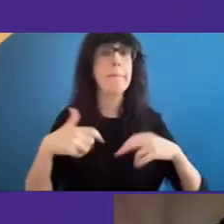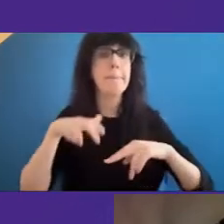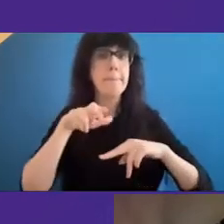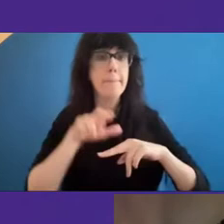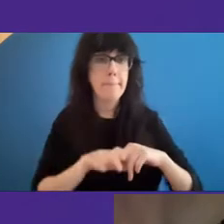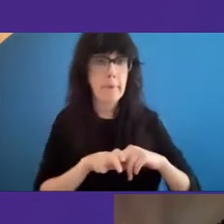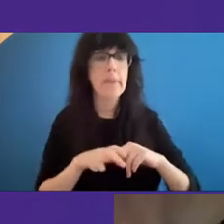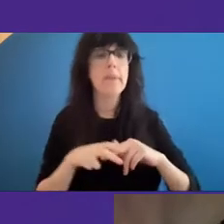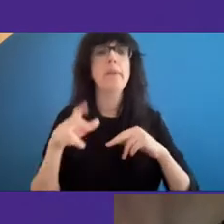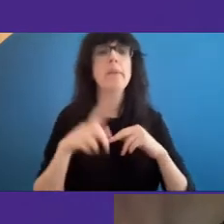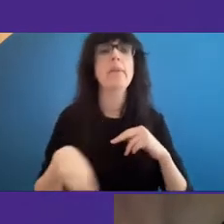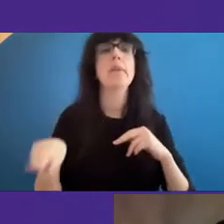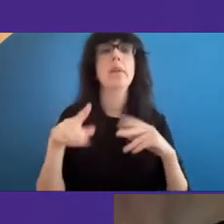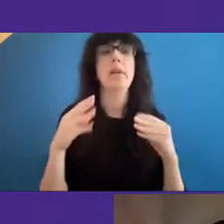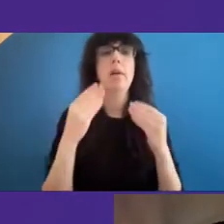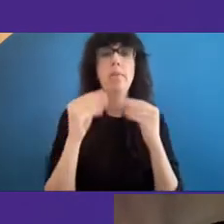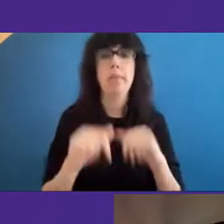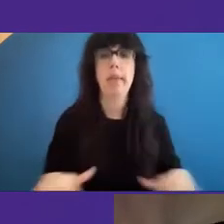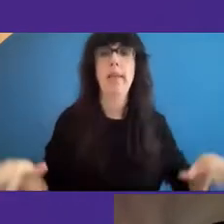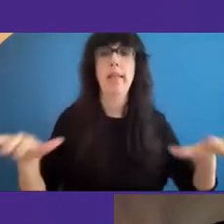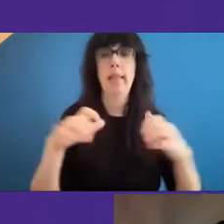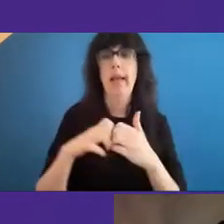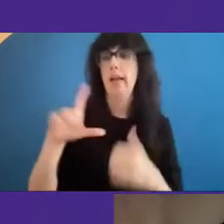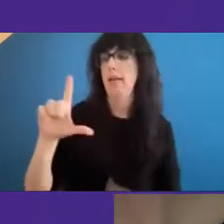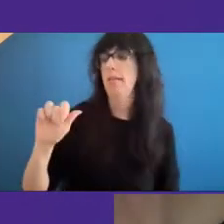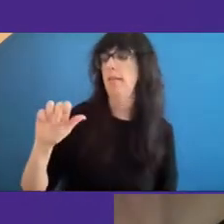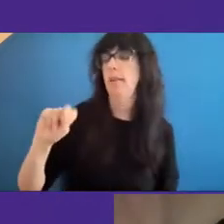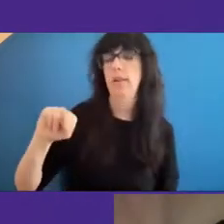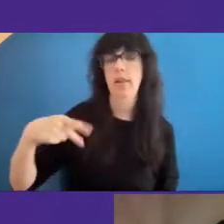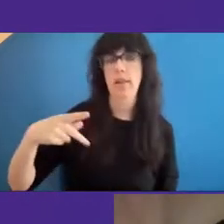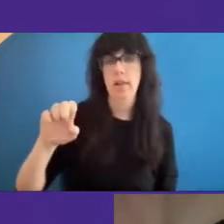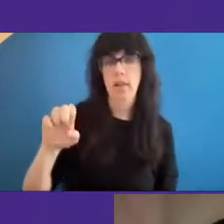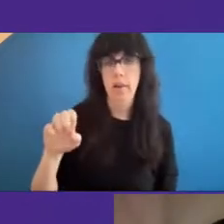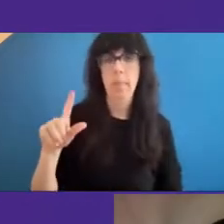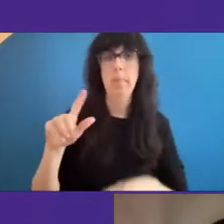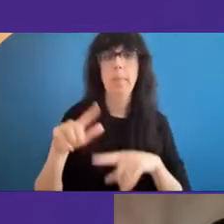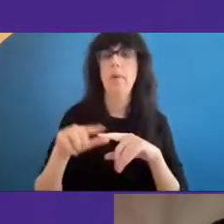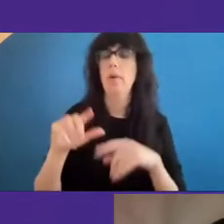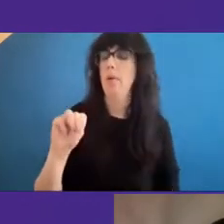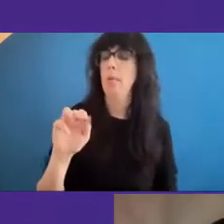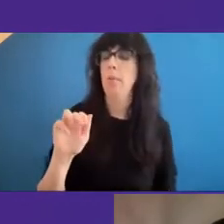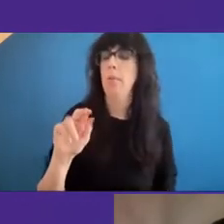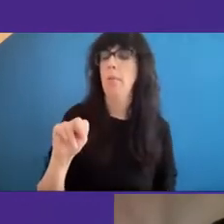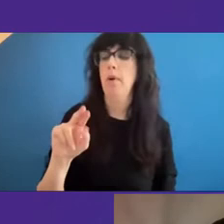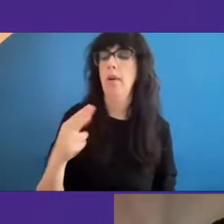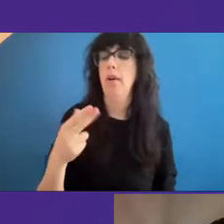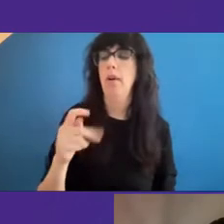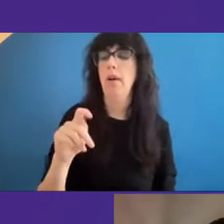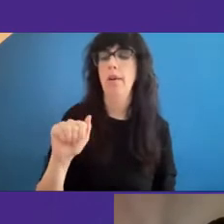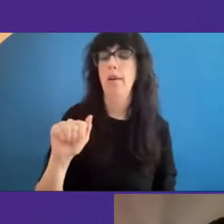the ancestral homelands of the Lenape peoples on the Isle of Manhattan.